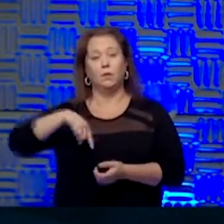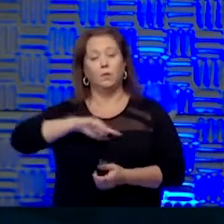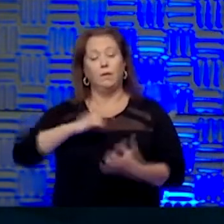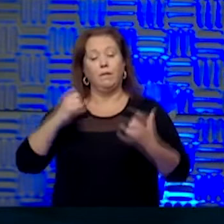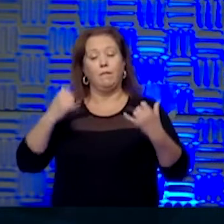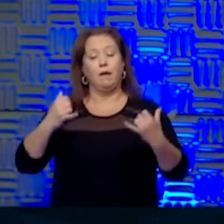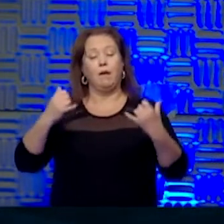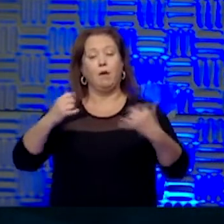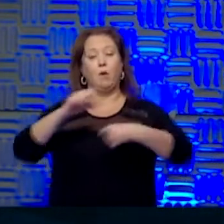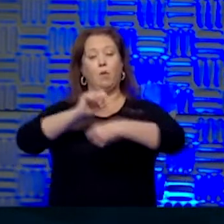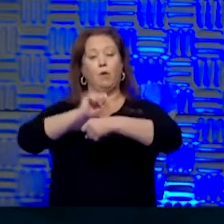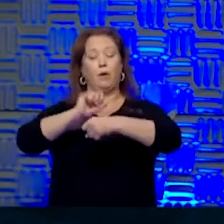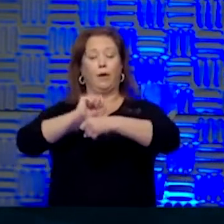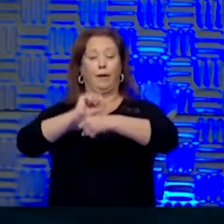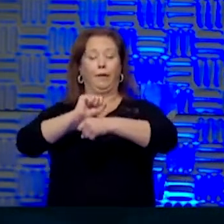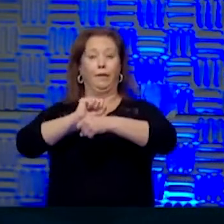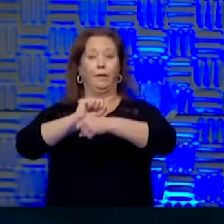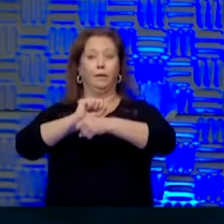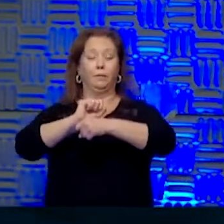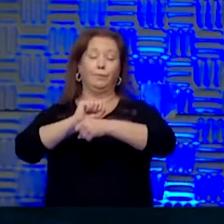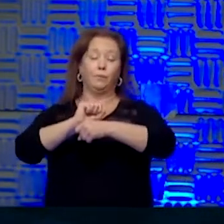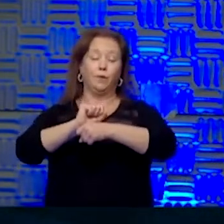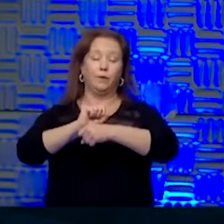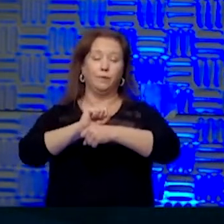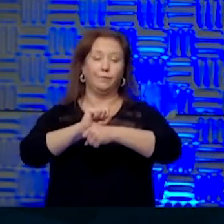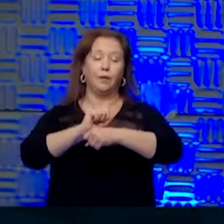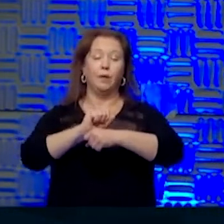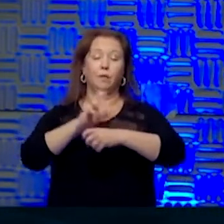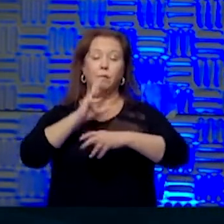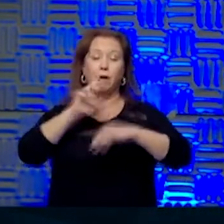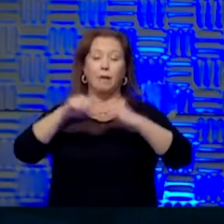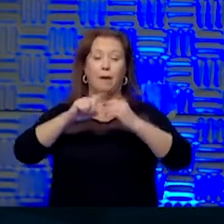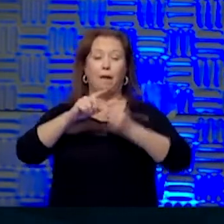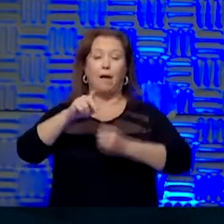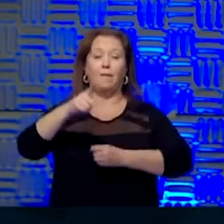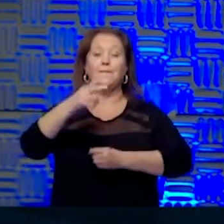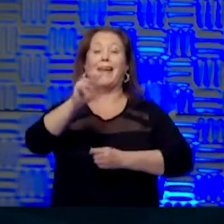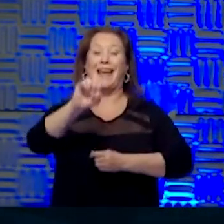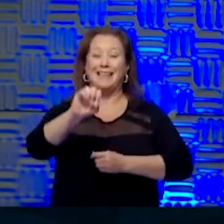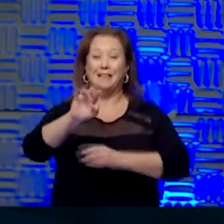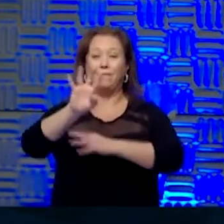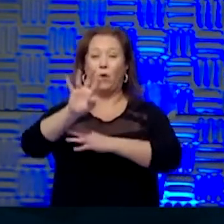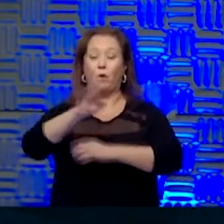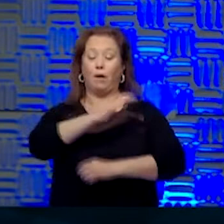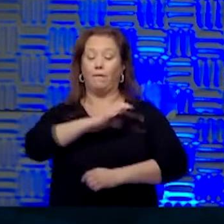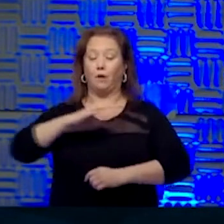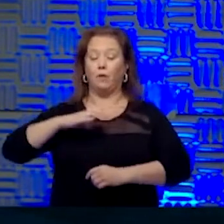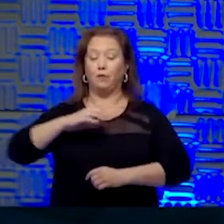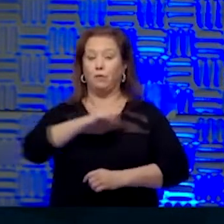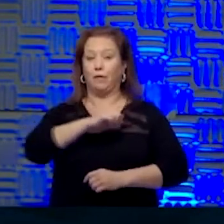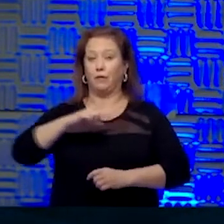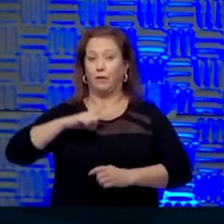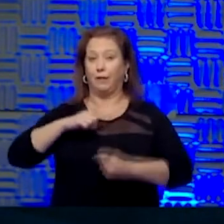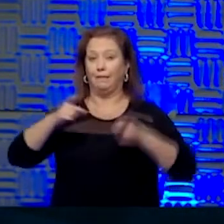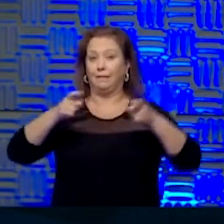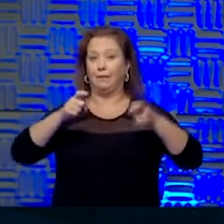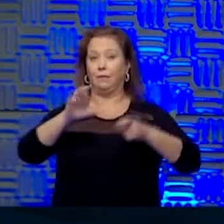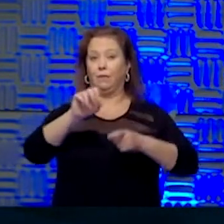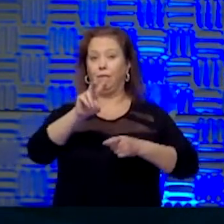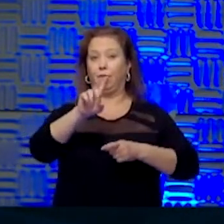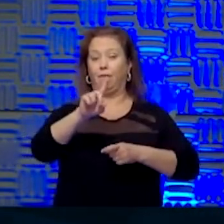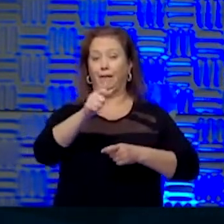first of all, the initial question is, should there be a phase 4 of congressional legislation to deal with